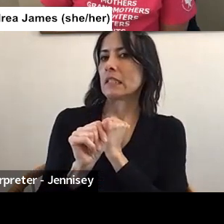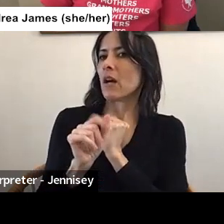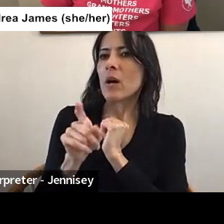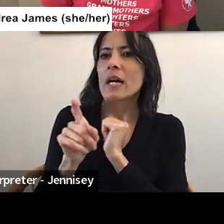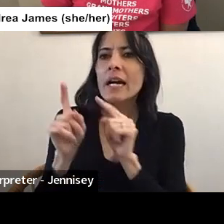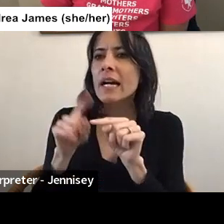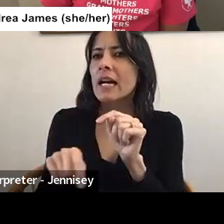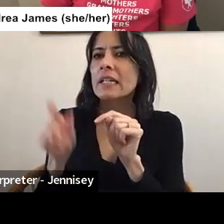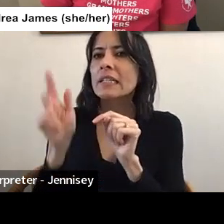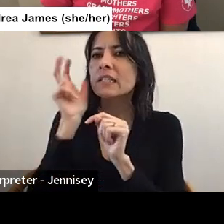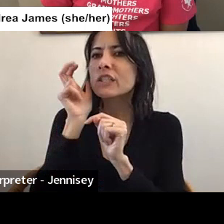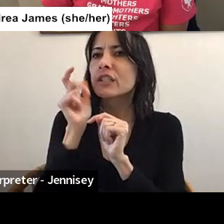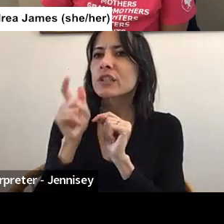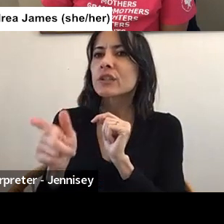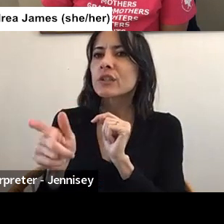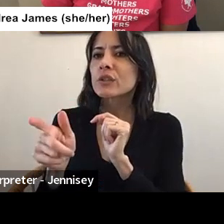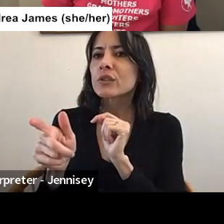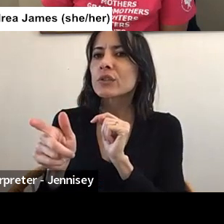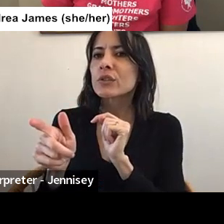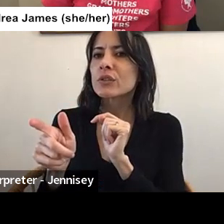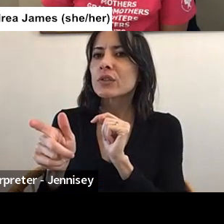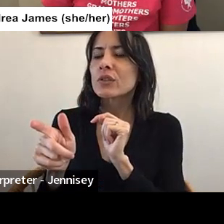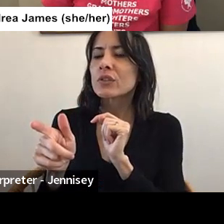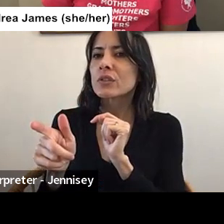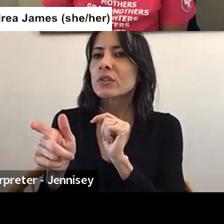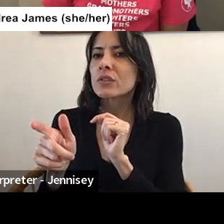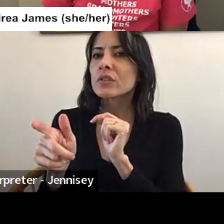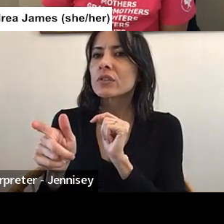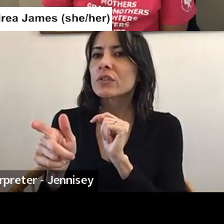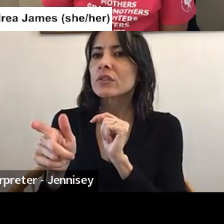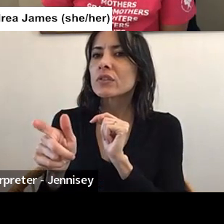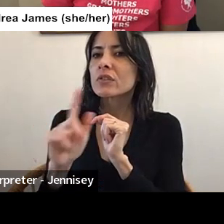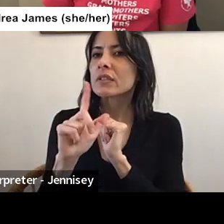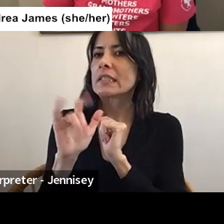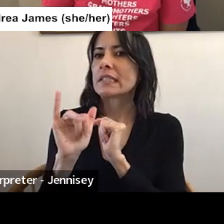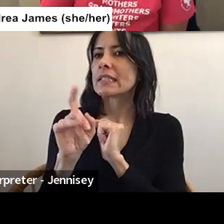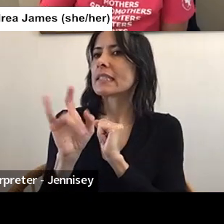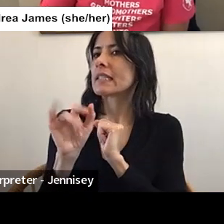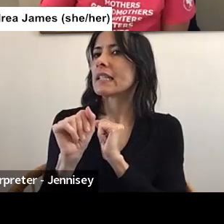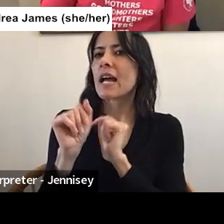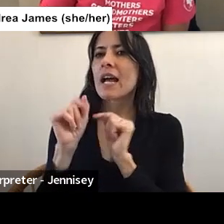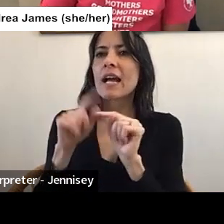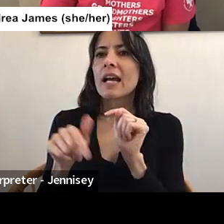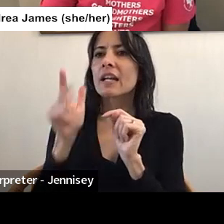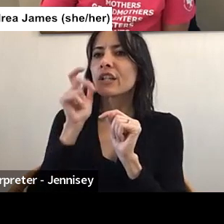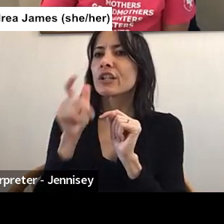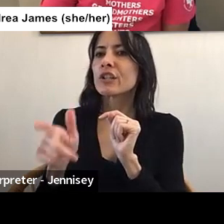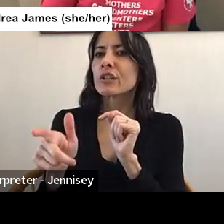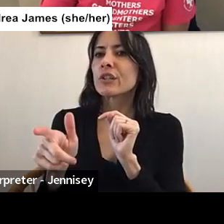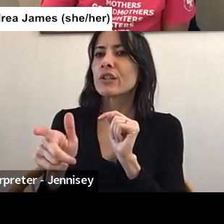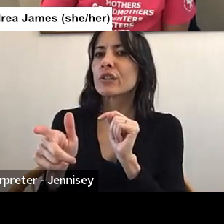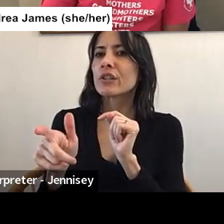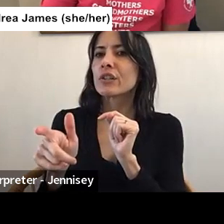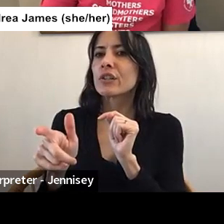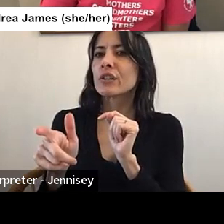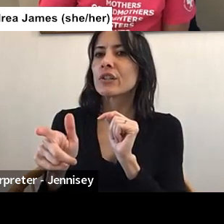I'm unmuted. Can you hear me now? It shows that you're unmuted, but there is no I can hear sound. Oh, wait, try that